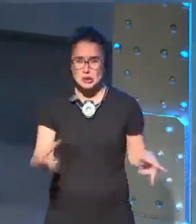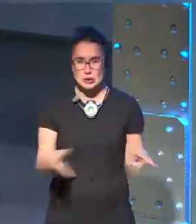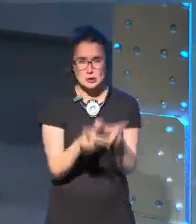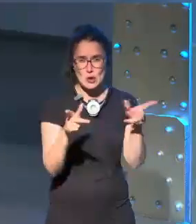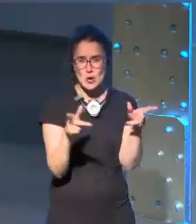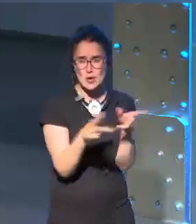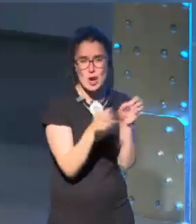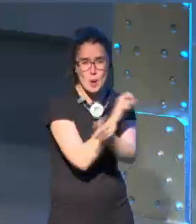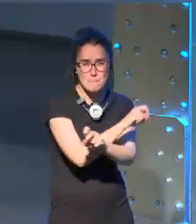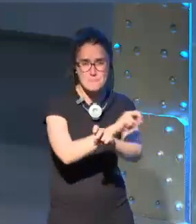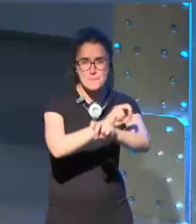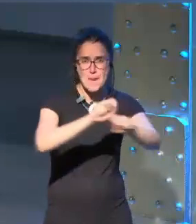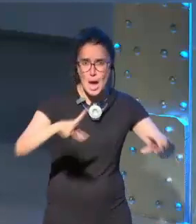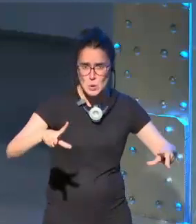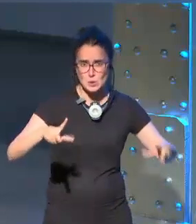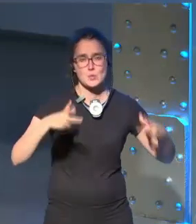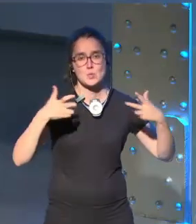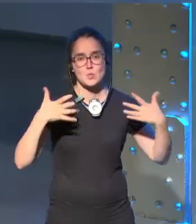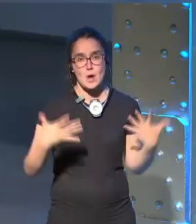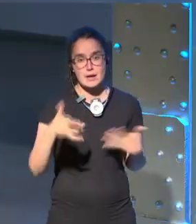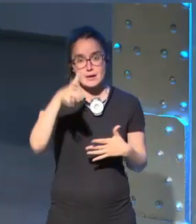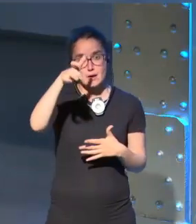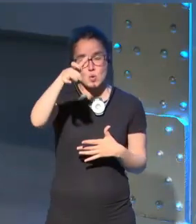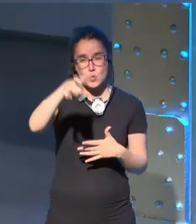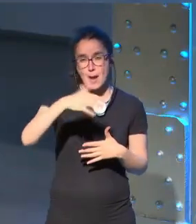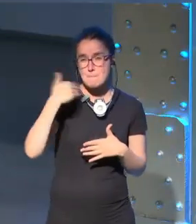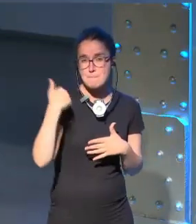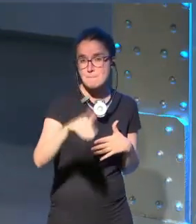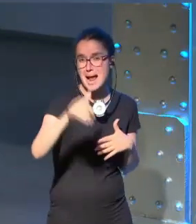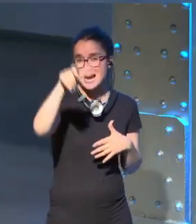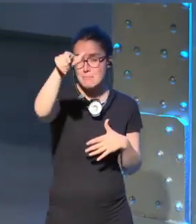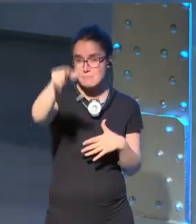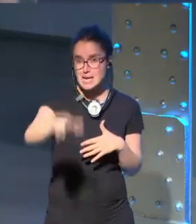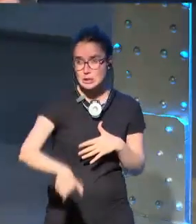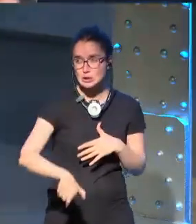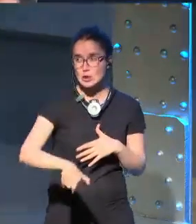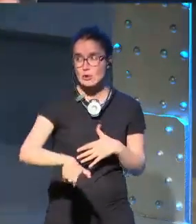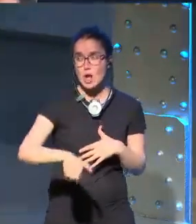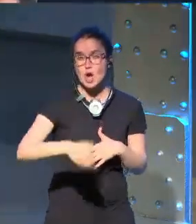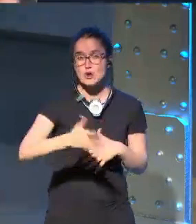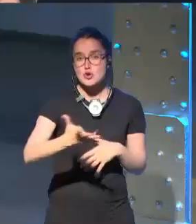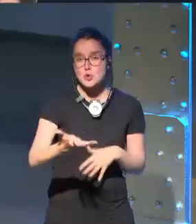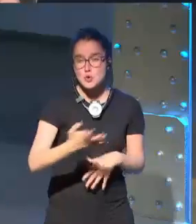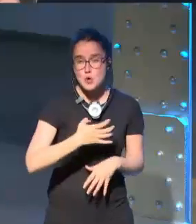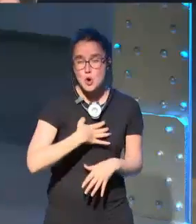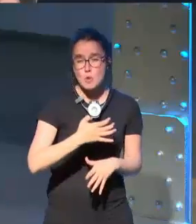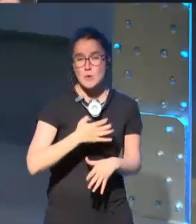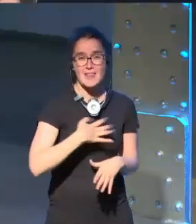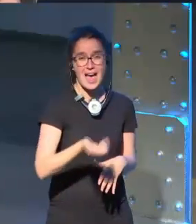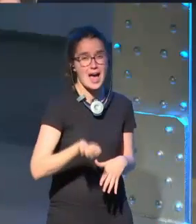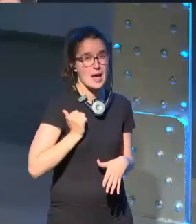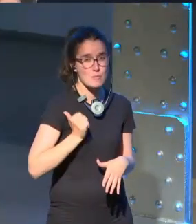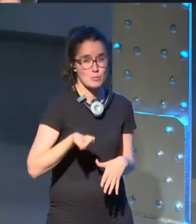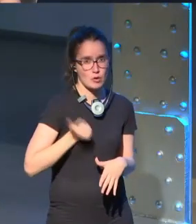awful that some evil person can't find a way of taking advantage of it for their own